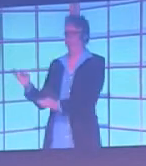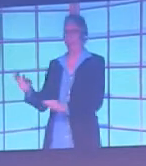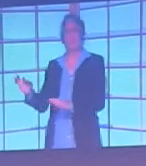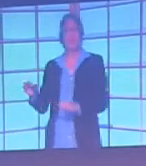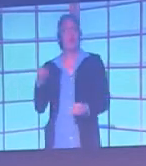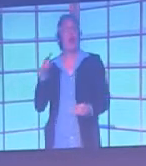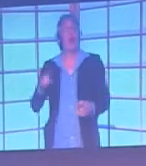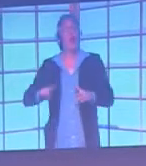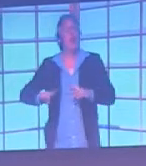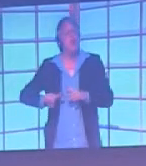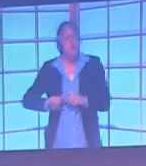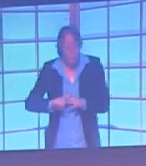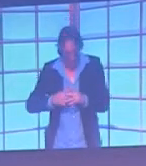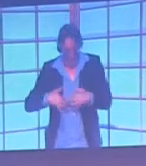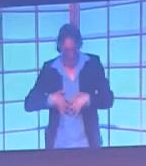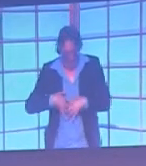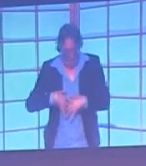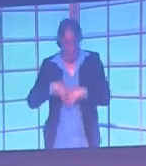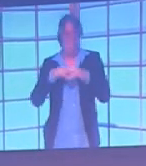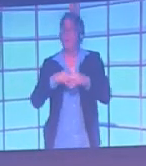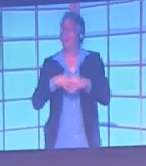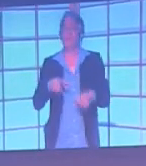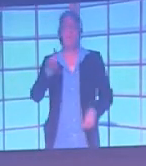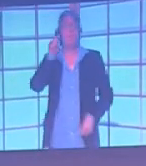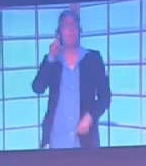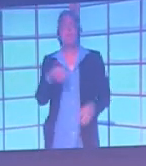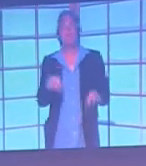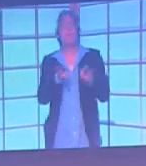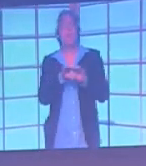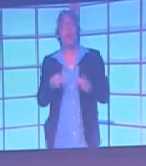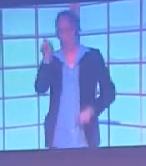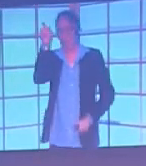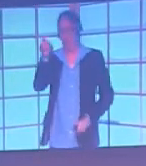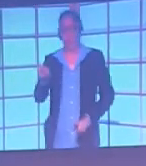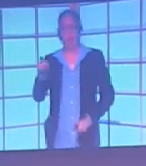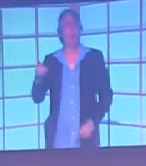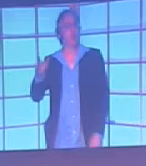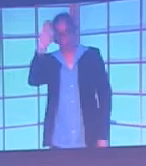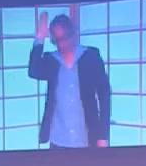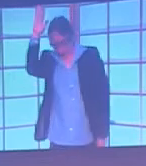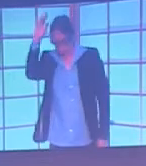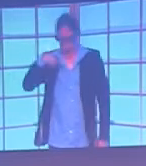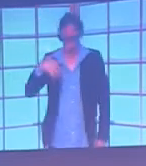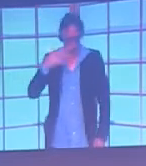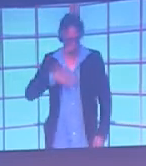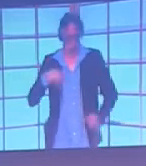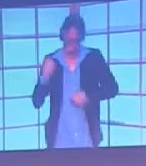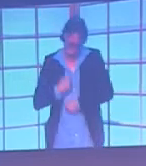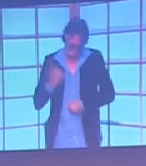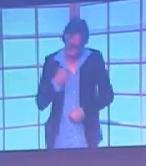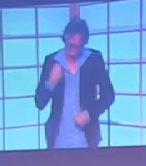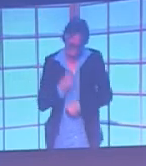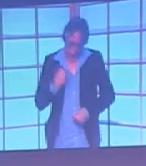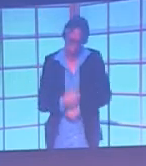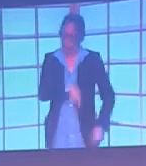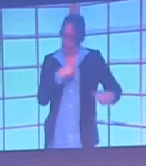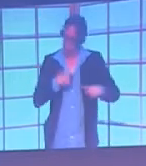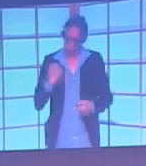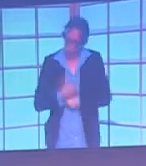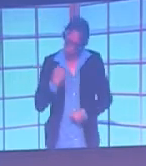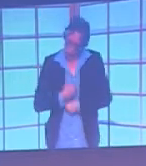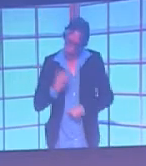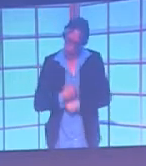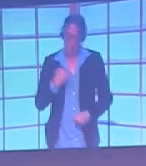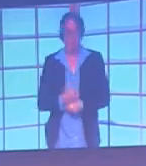endless hours of their own time to make it happen. But unfortunately, like anything in life, change only happens when we take